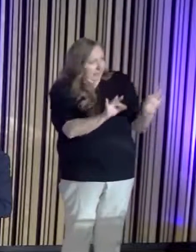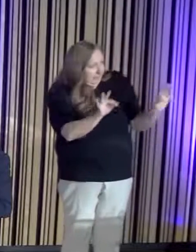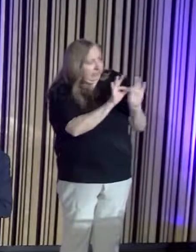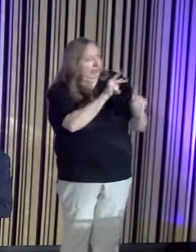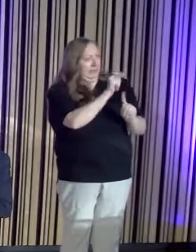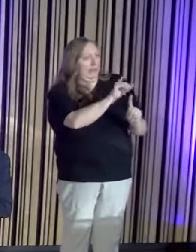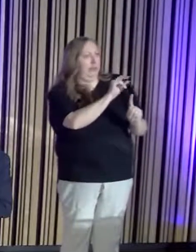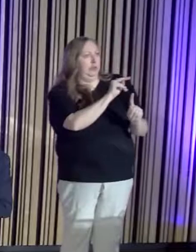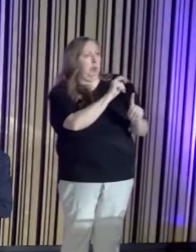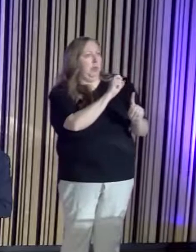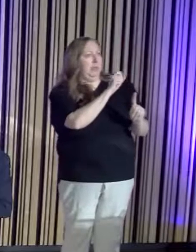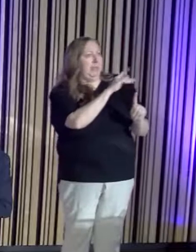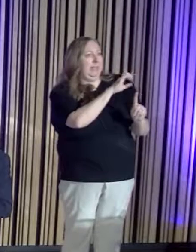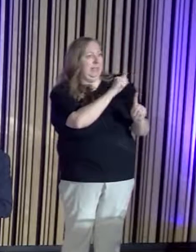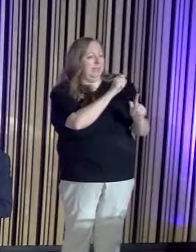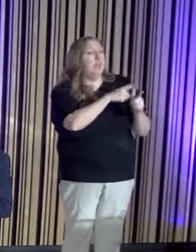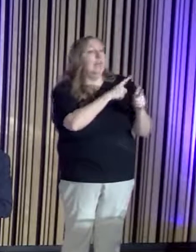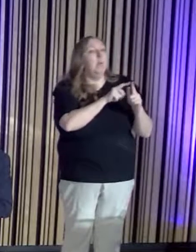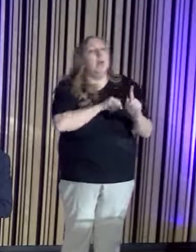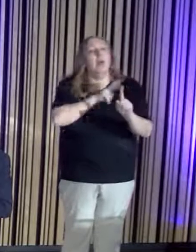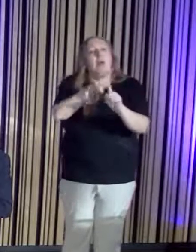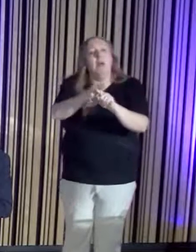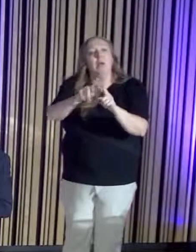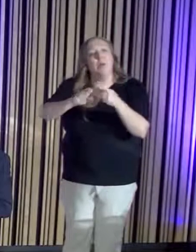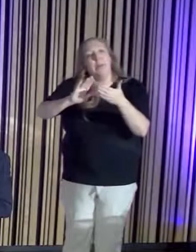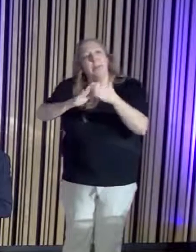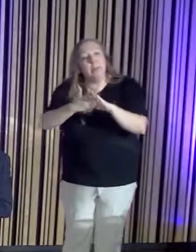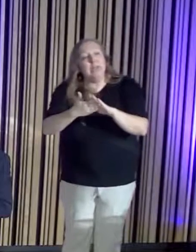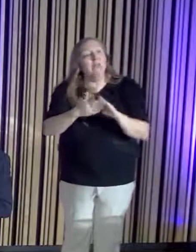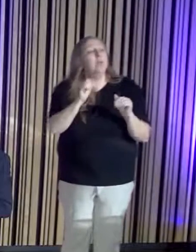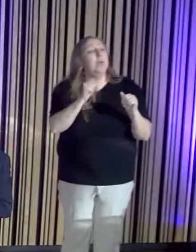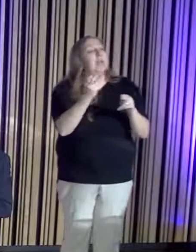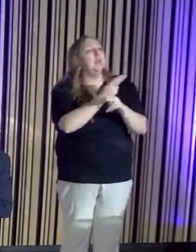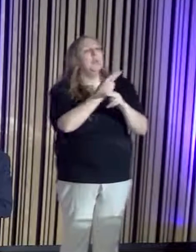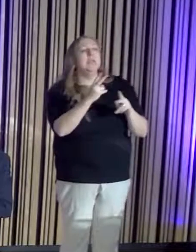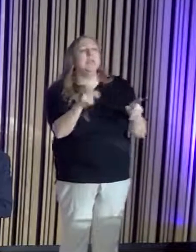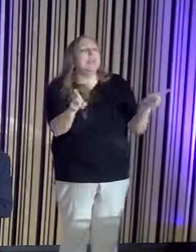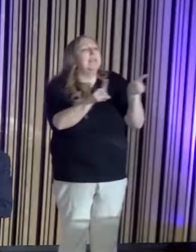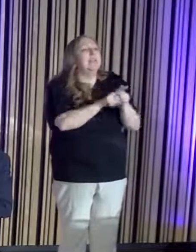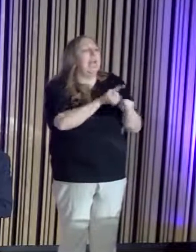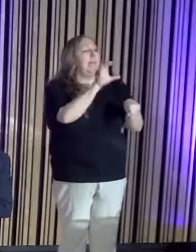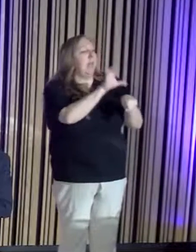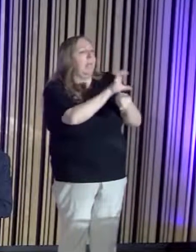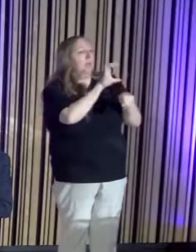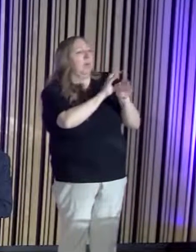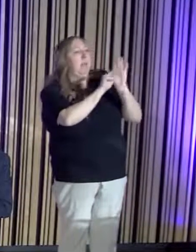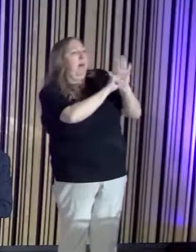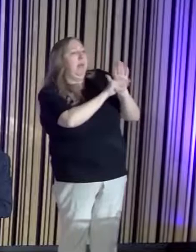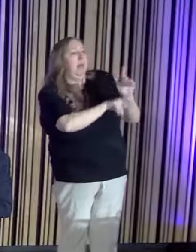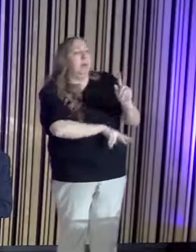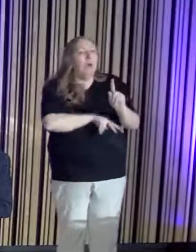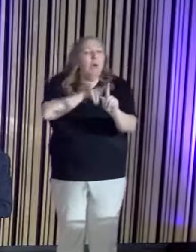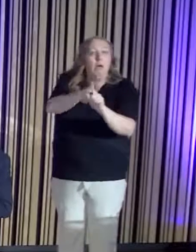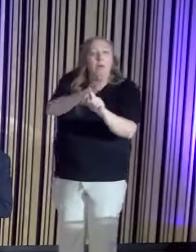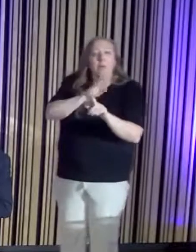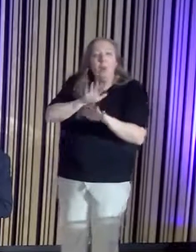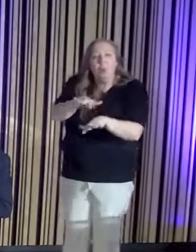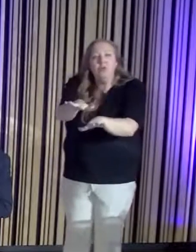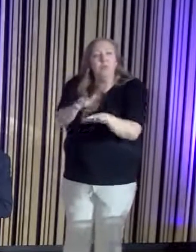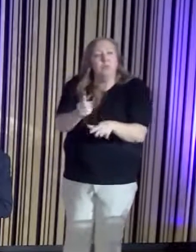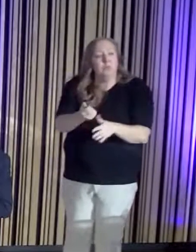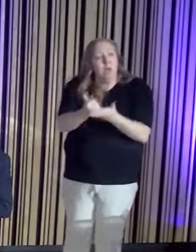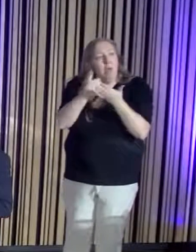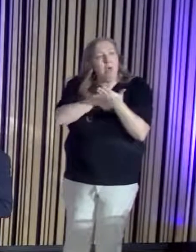microscopic community and identify potentially those keystone species that particularly important in